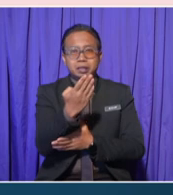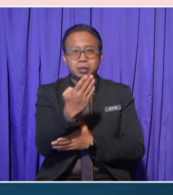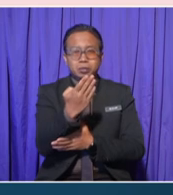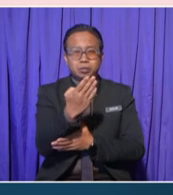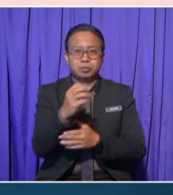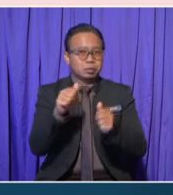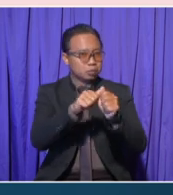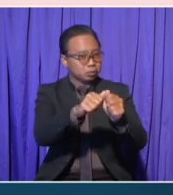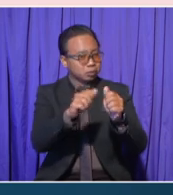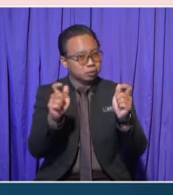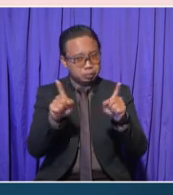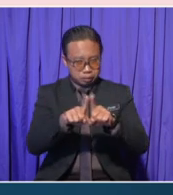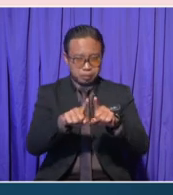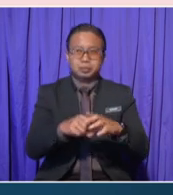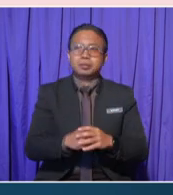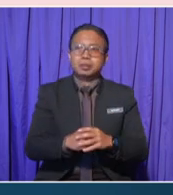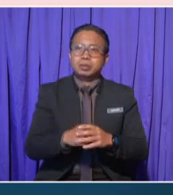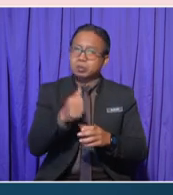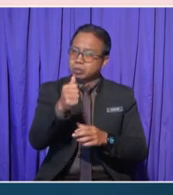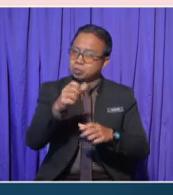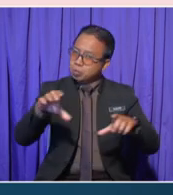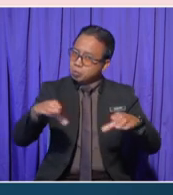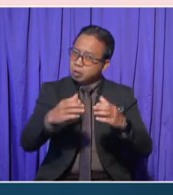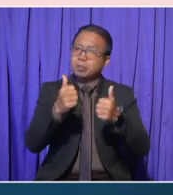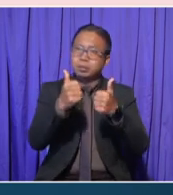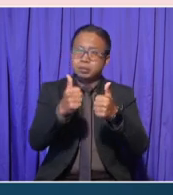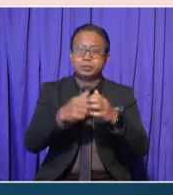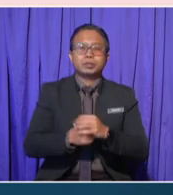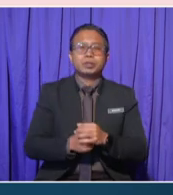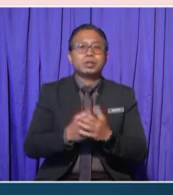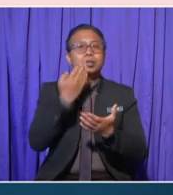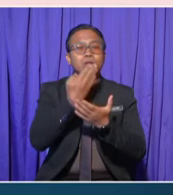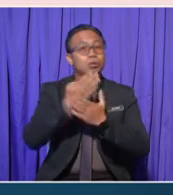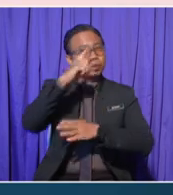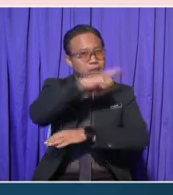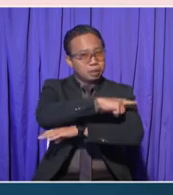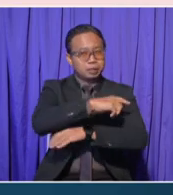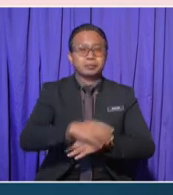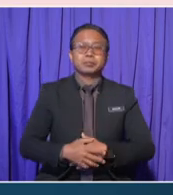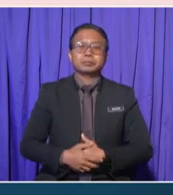cooperation. You did a great job. Good day.